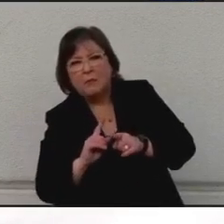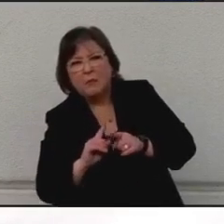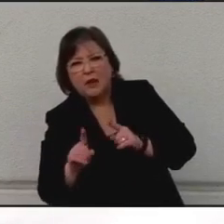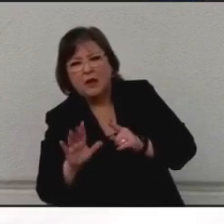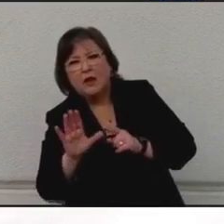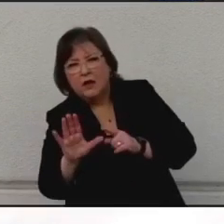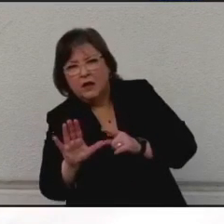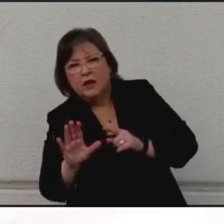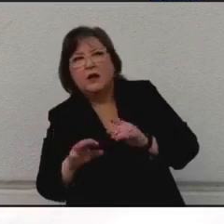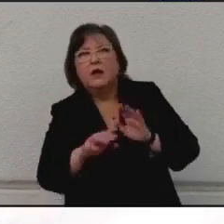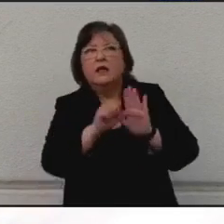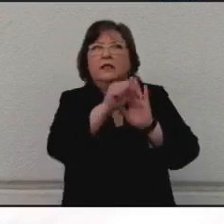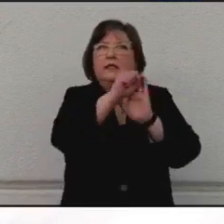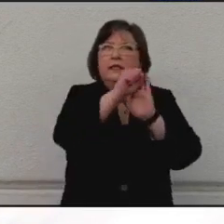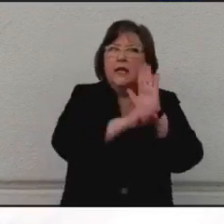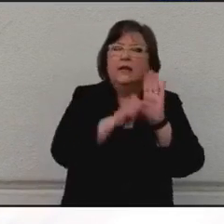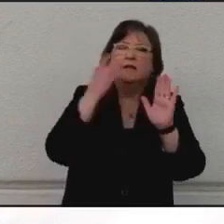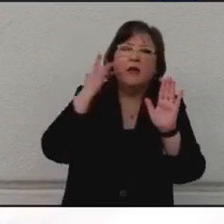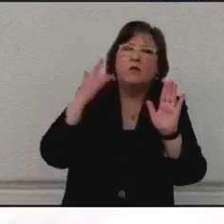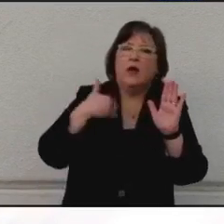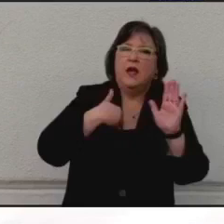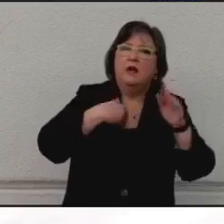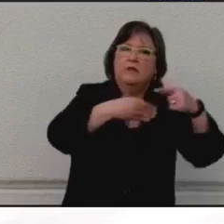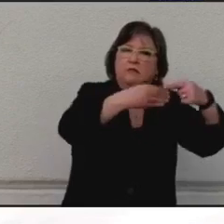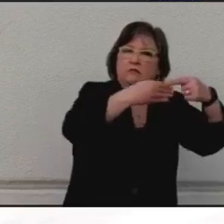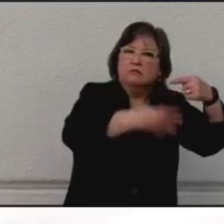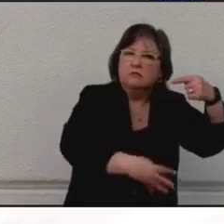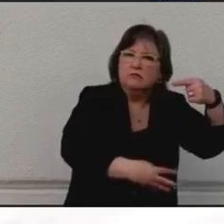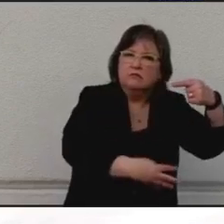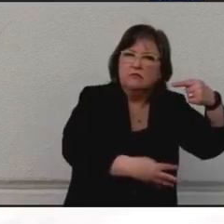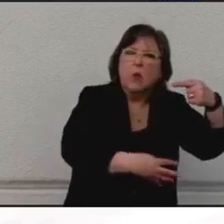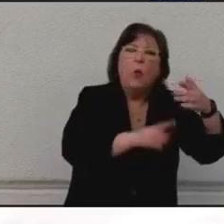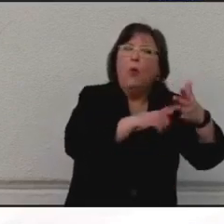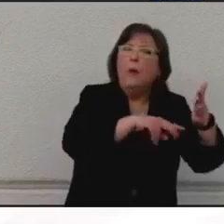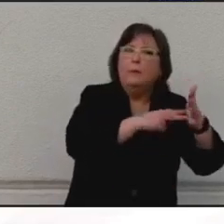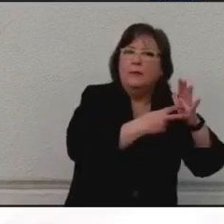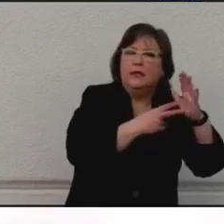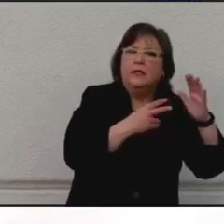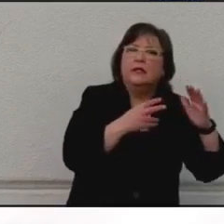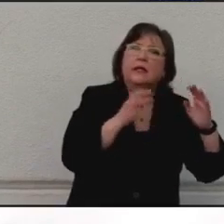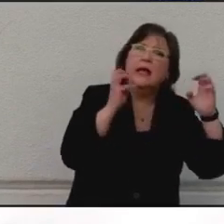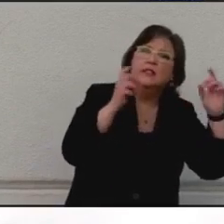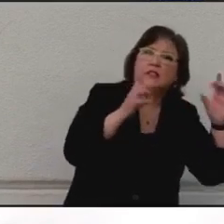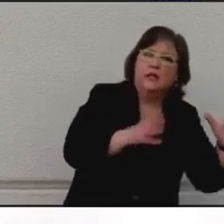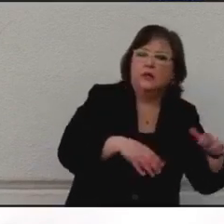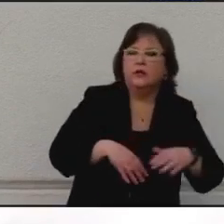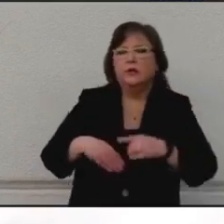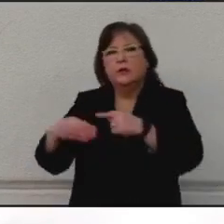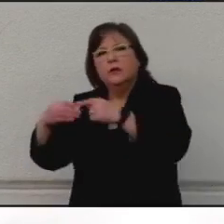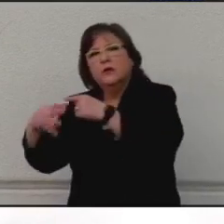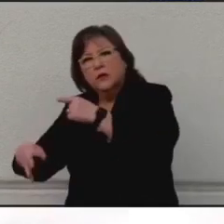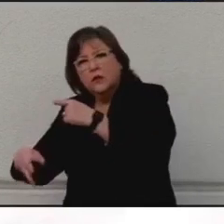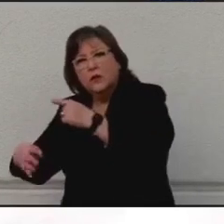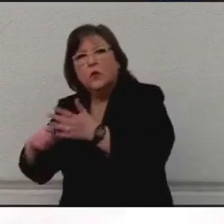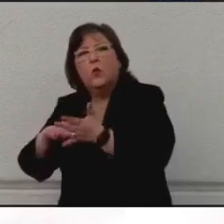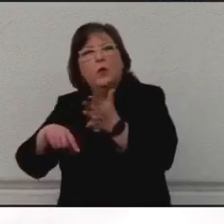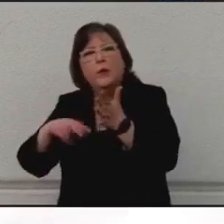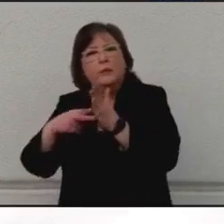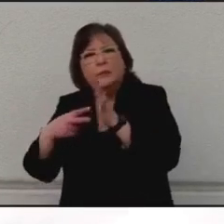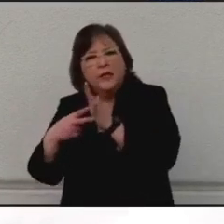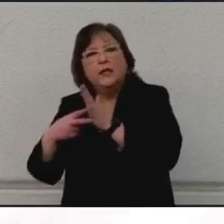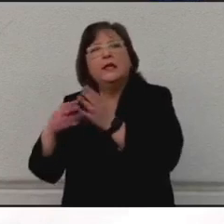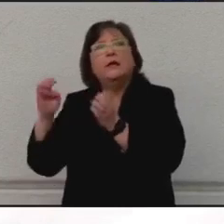we will be following, that other vaccine providers in the county will be following, and who we will be vaccinating starting February